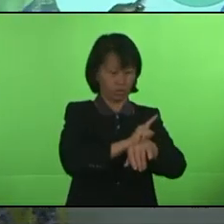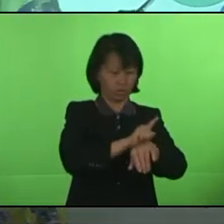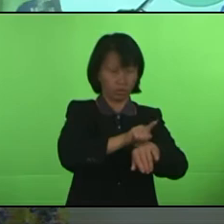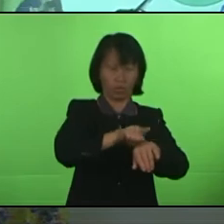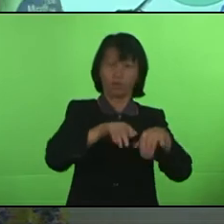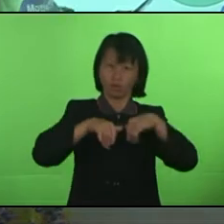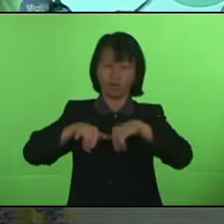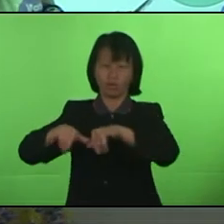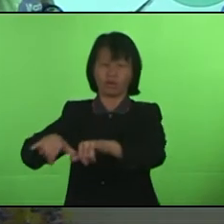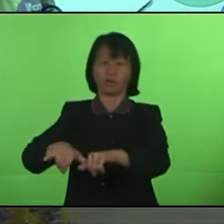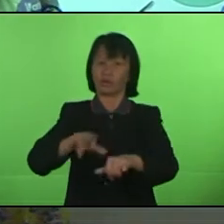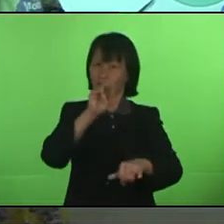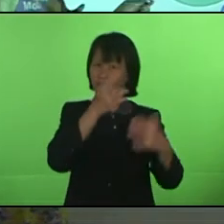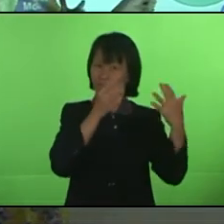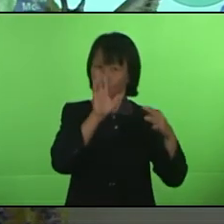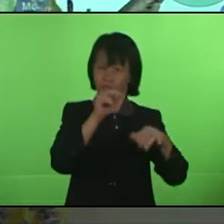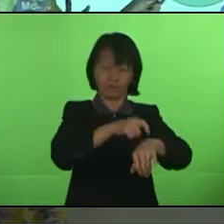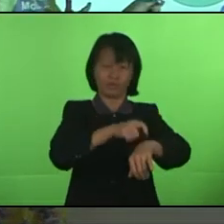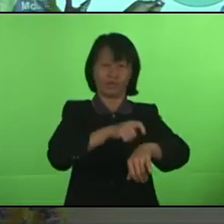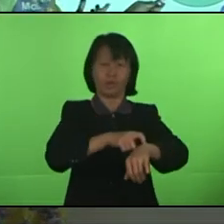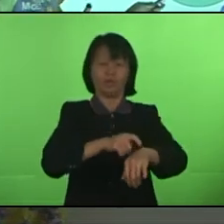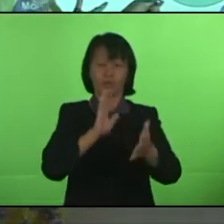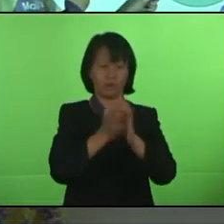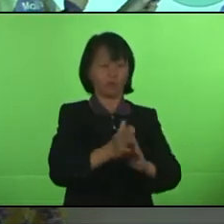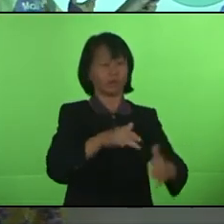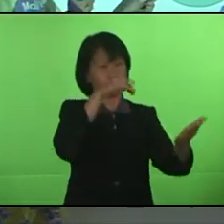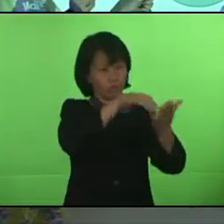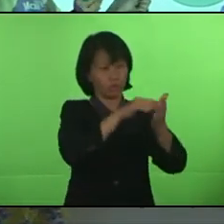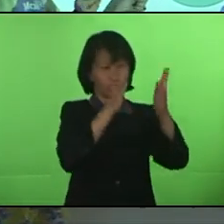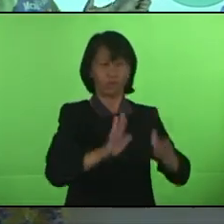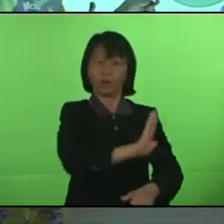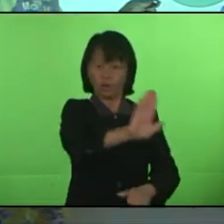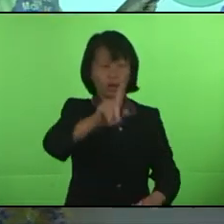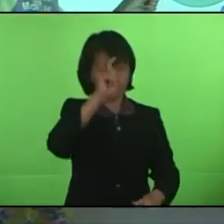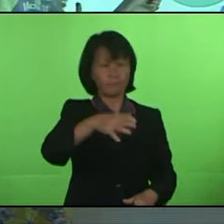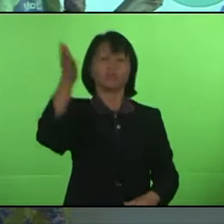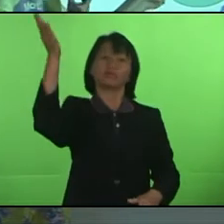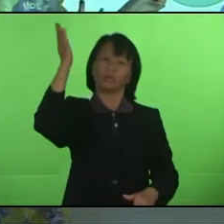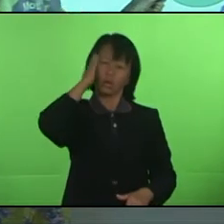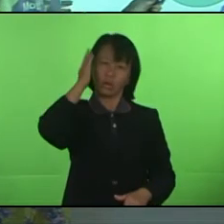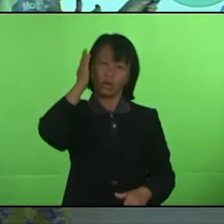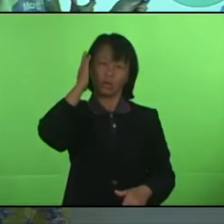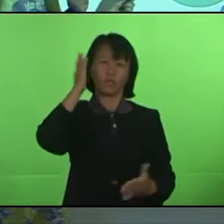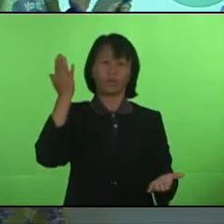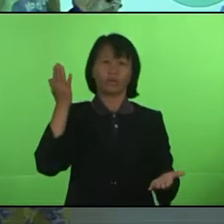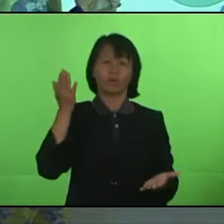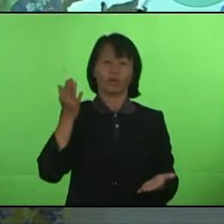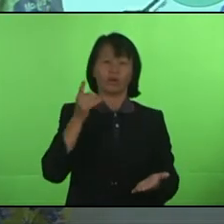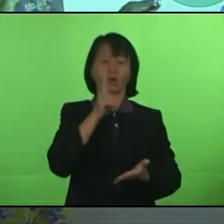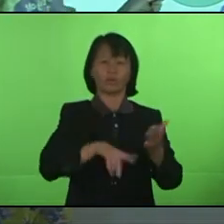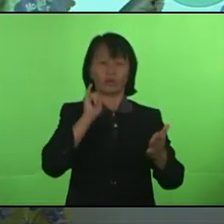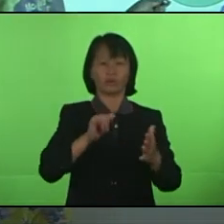possible. Next, because we are students, so we have to know what are some of the best ways to develop the